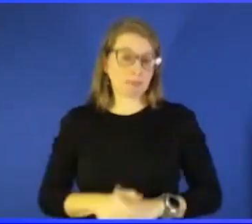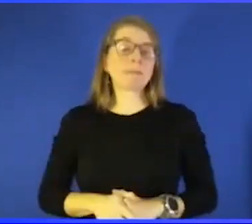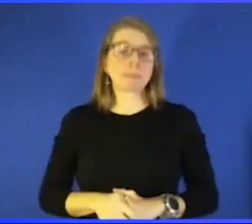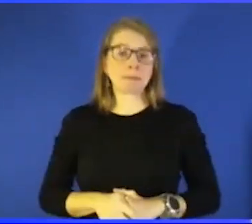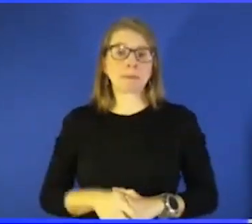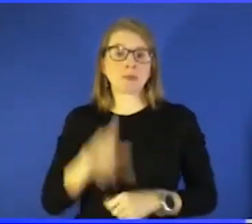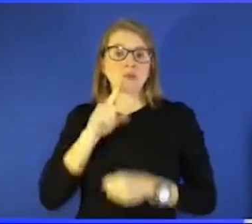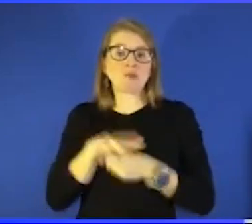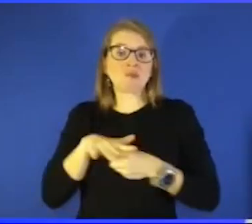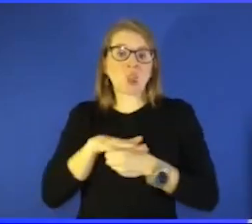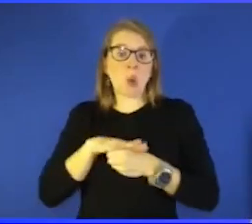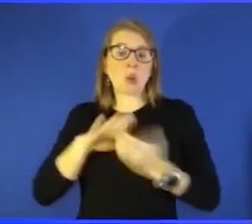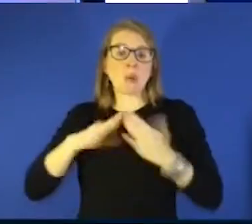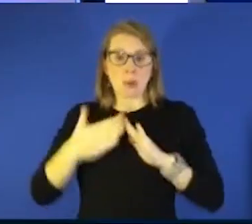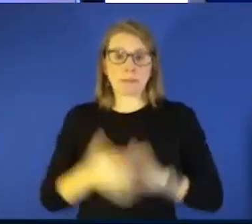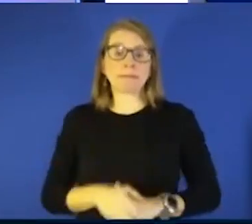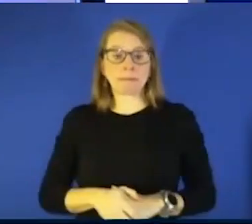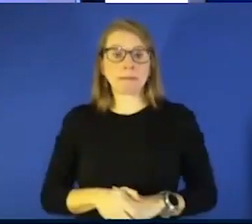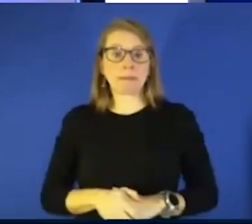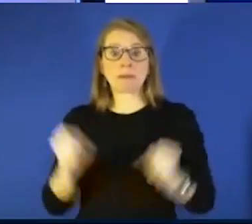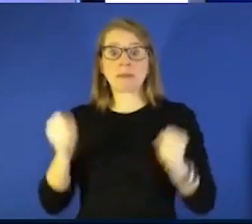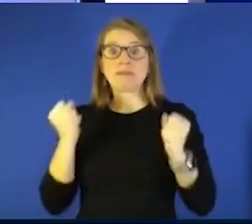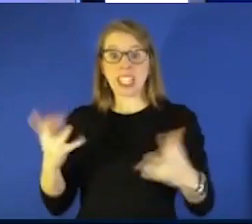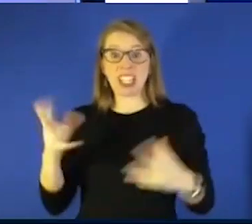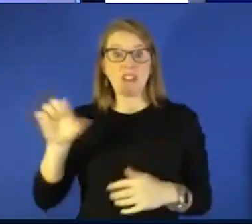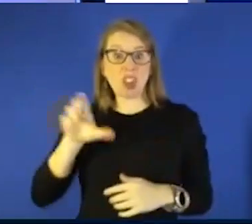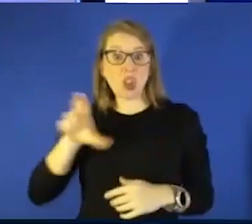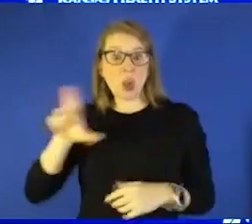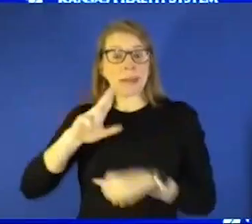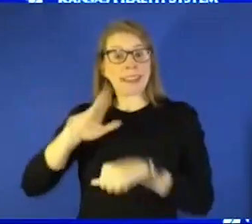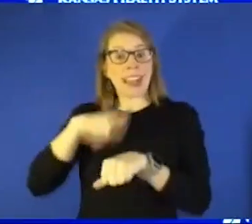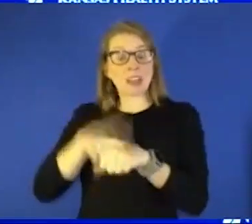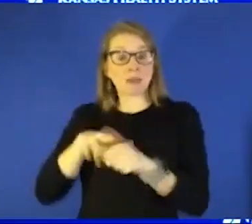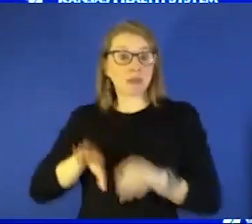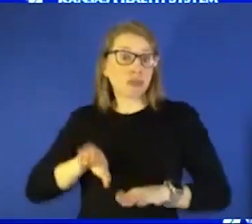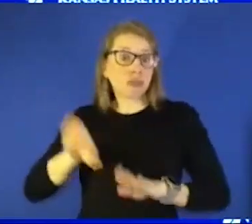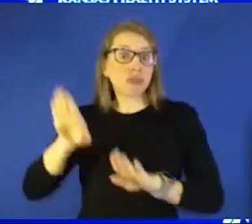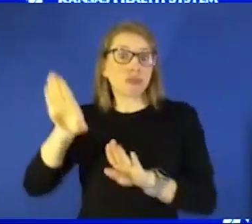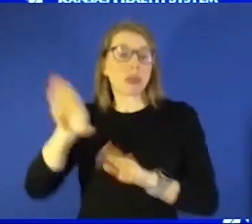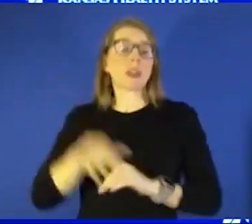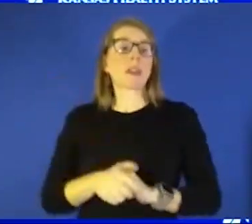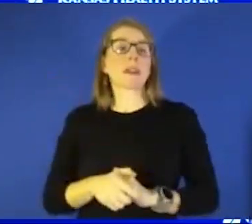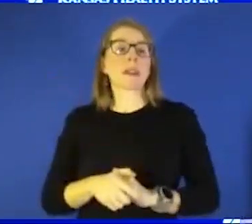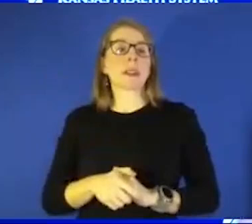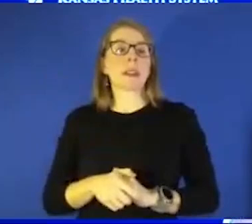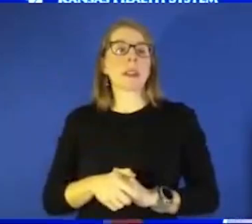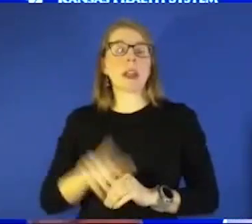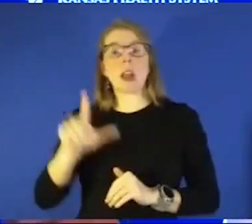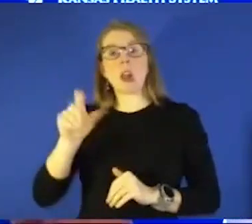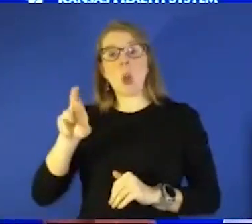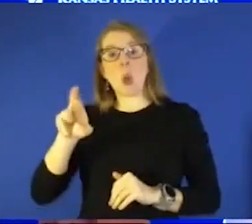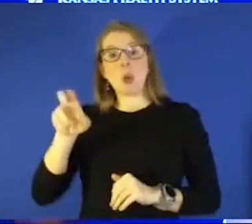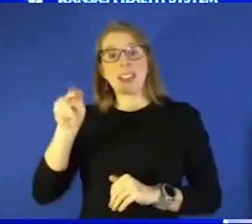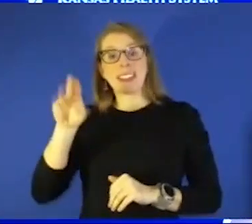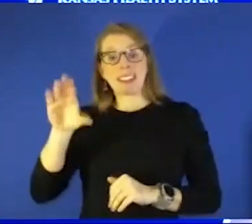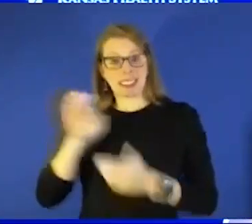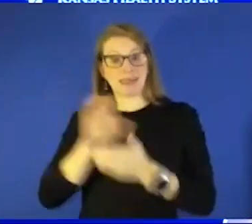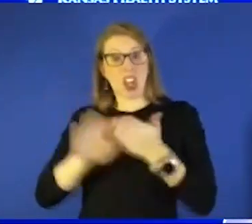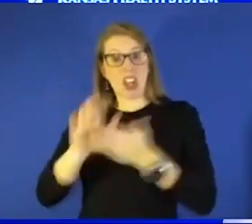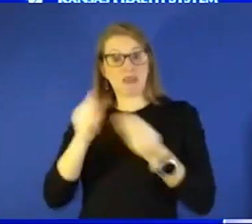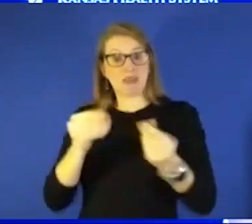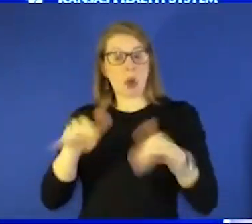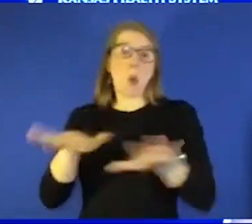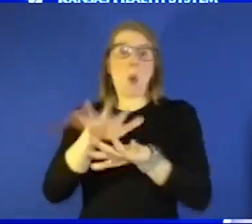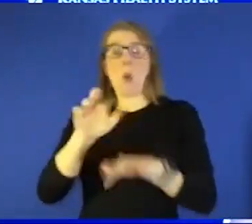communities. We're seeing a lot of influenza. We're seeing it nationally. There's a large rise, a lot of outbreak on the KU campus in Lawrence. So, the reality is influenza's out